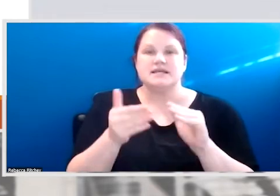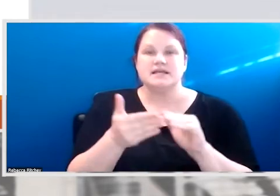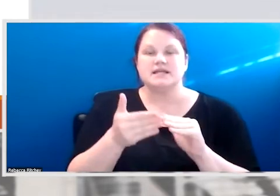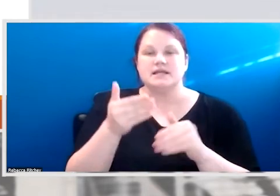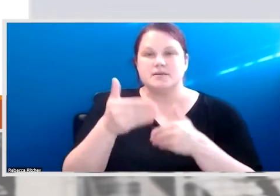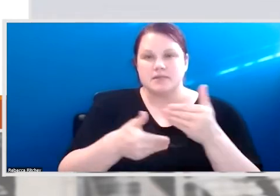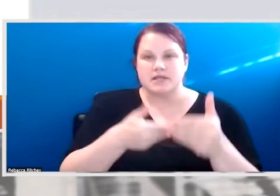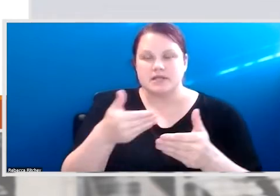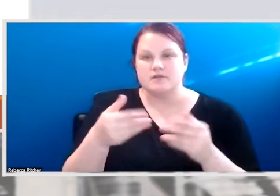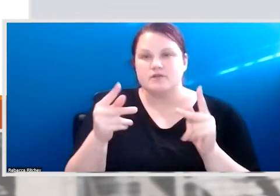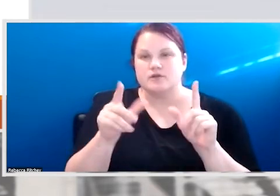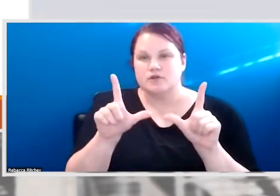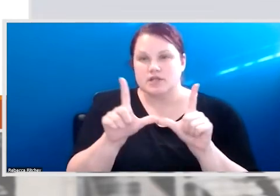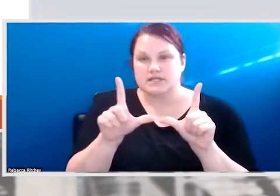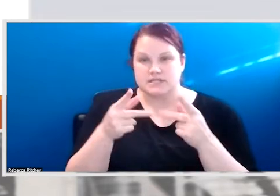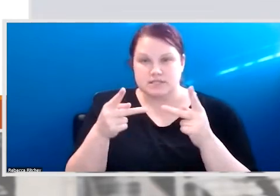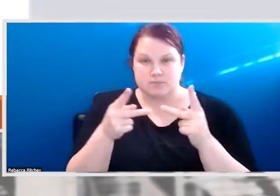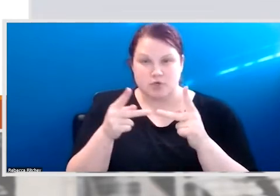and Licensing.